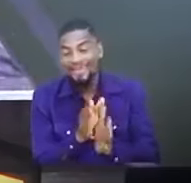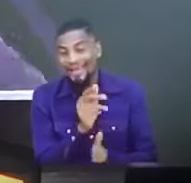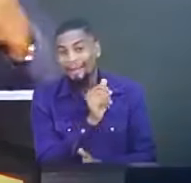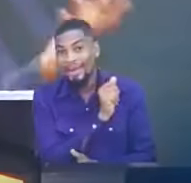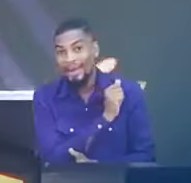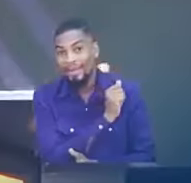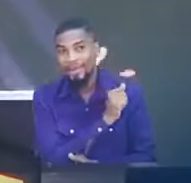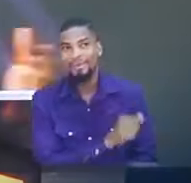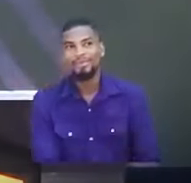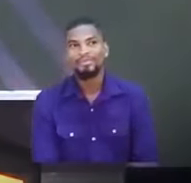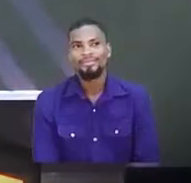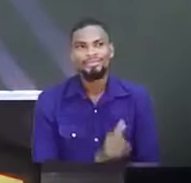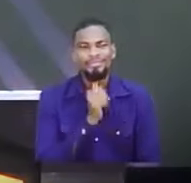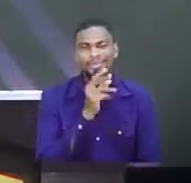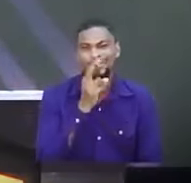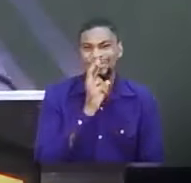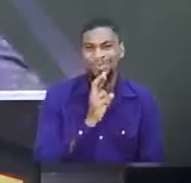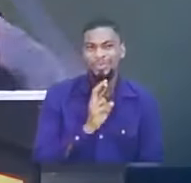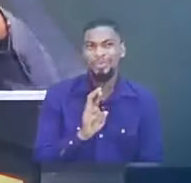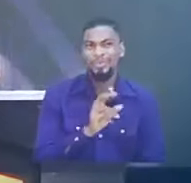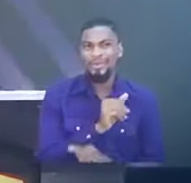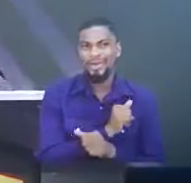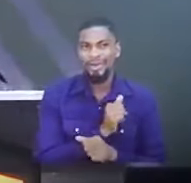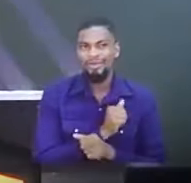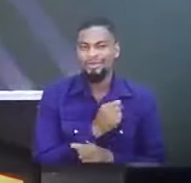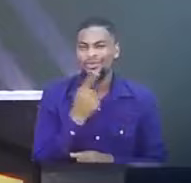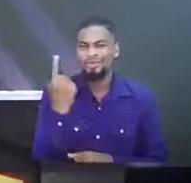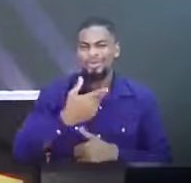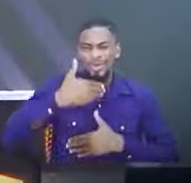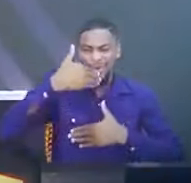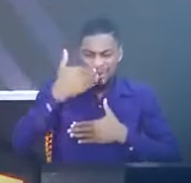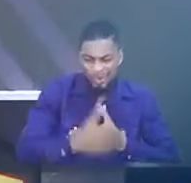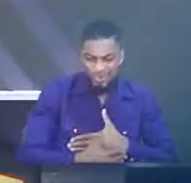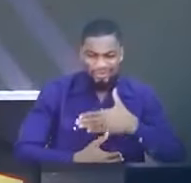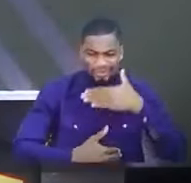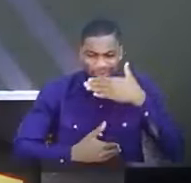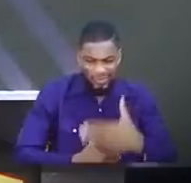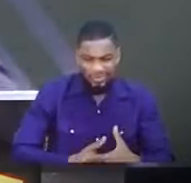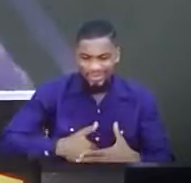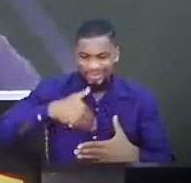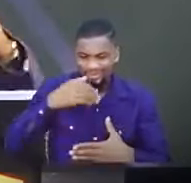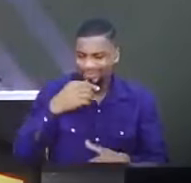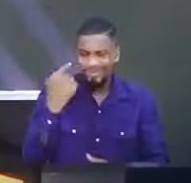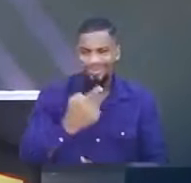not real love. It shouldn't be that insistent.